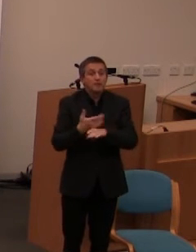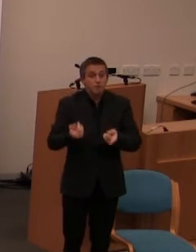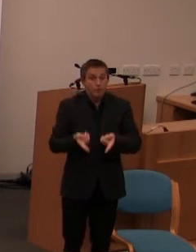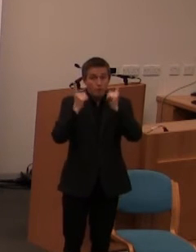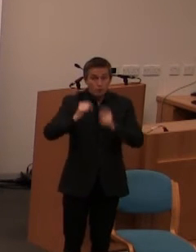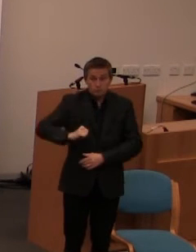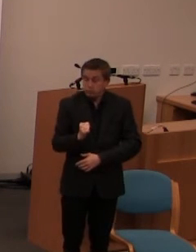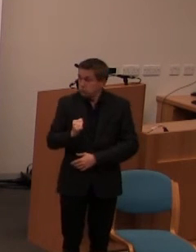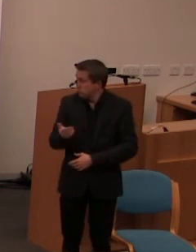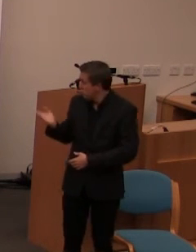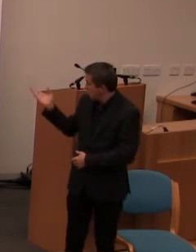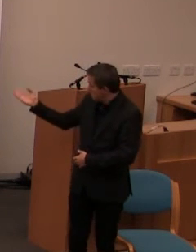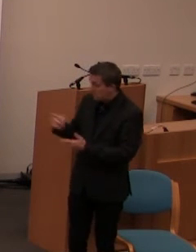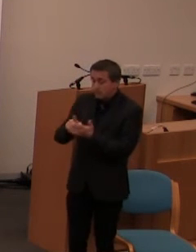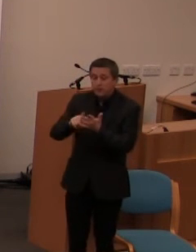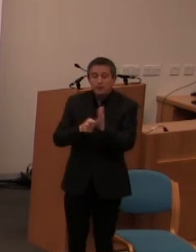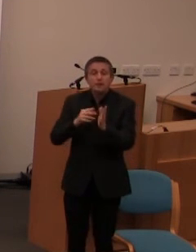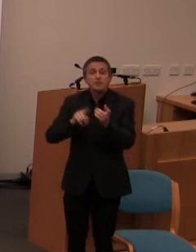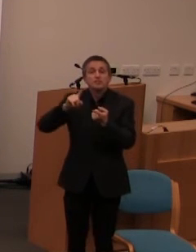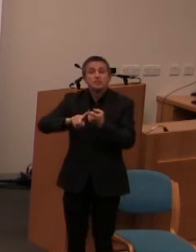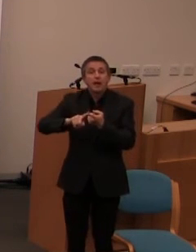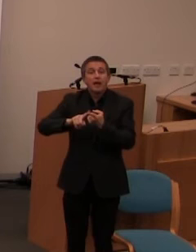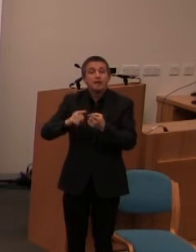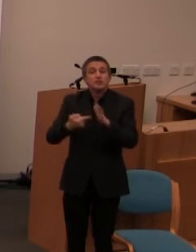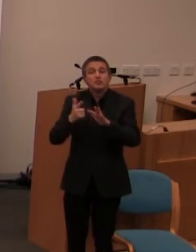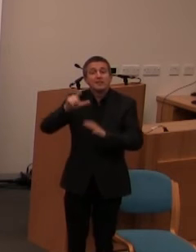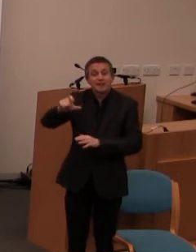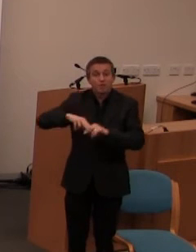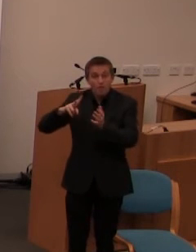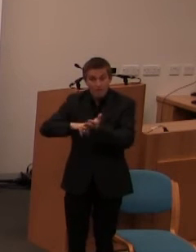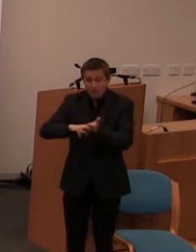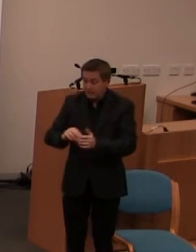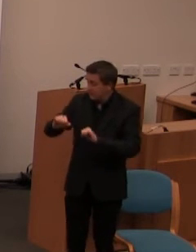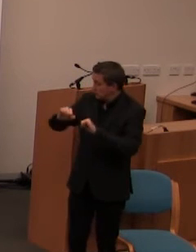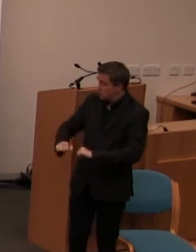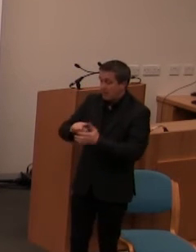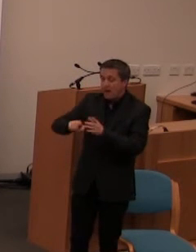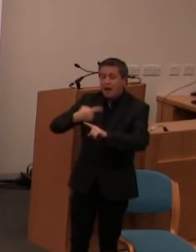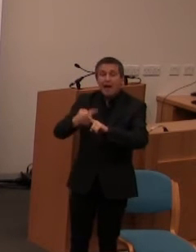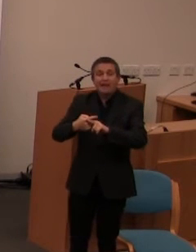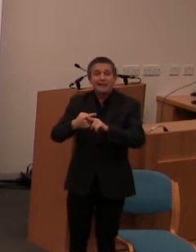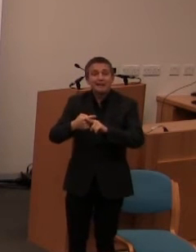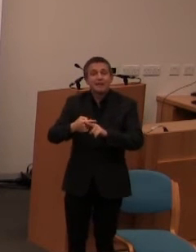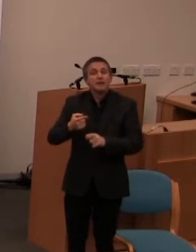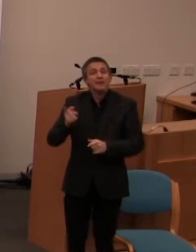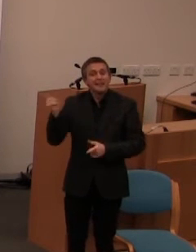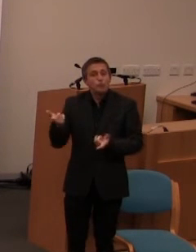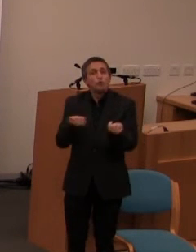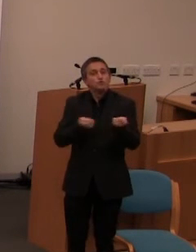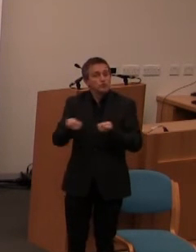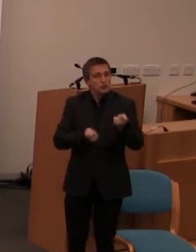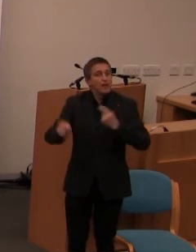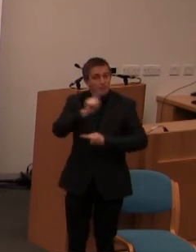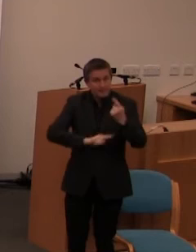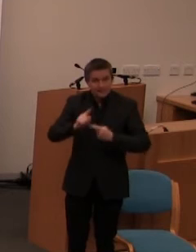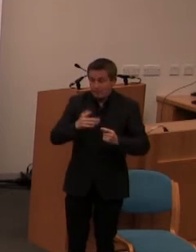by Jane Grant, who's the Chief Executive of NHS Forth Valley, and also the Chair, Alec Lingston, who I think is going to chair today's proceedings.